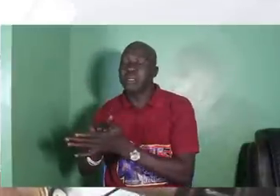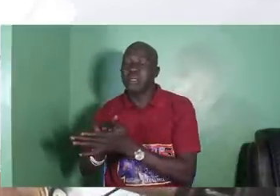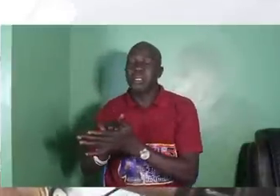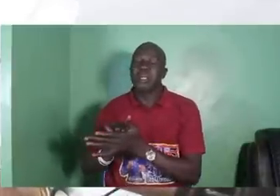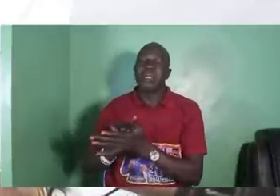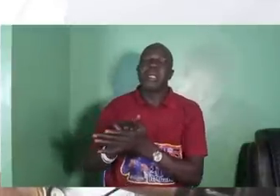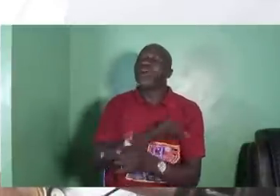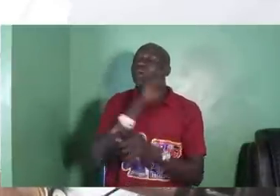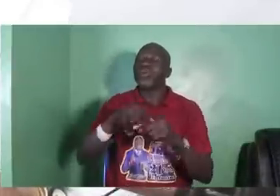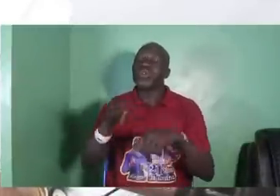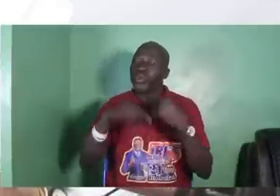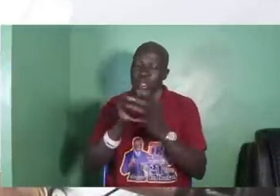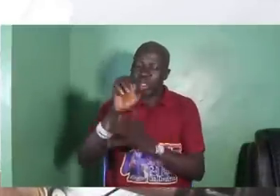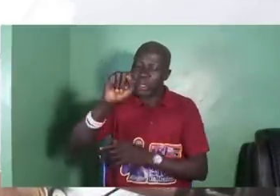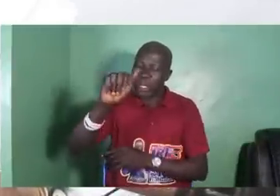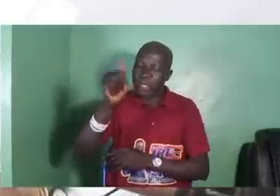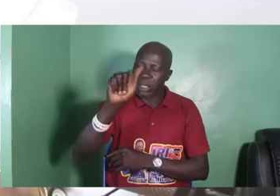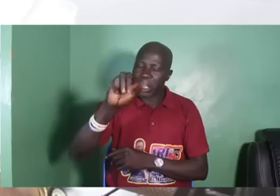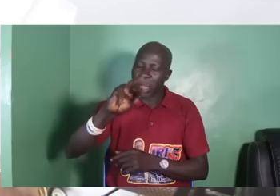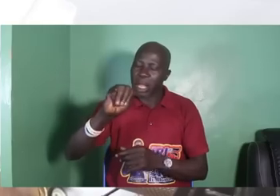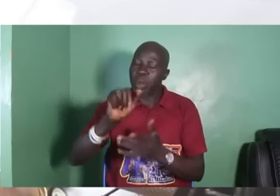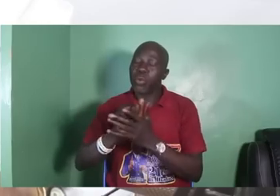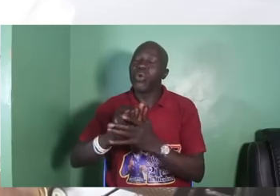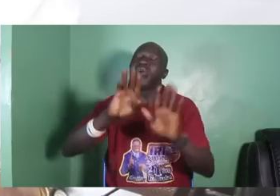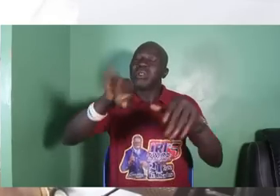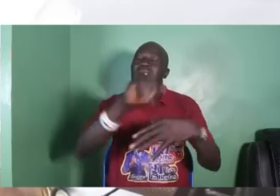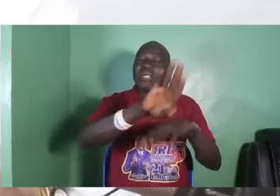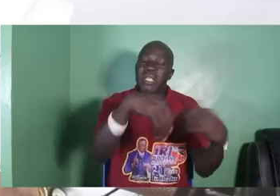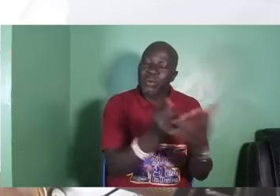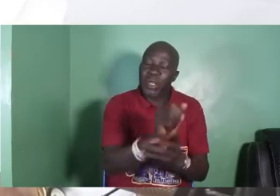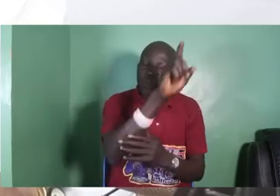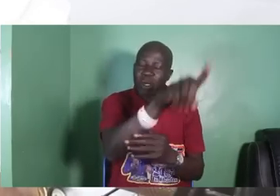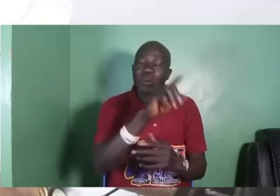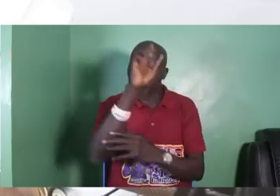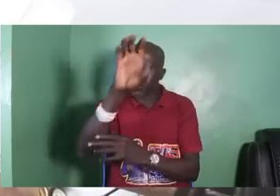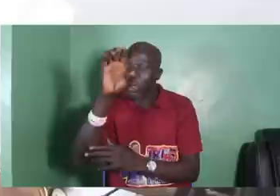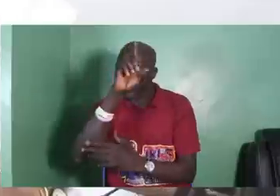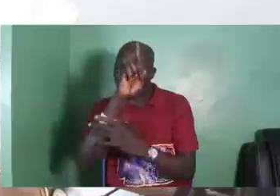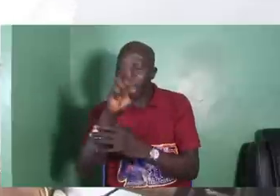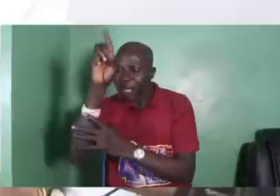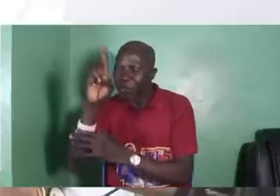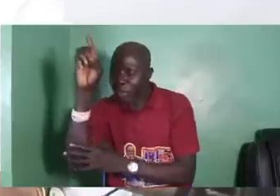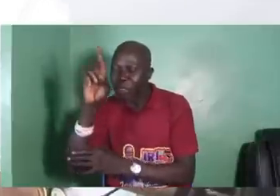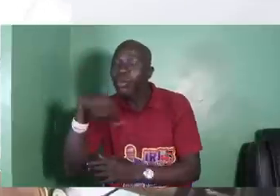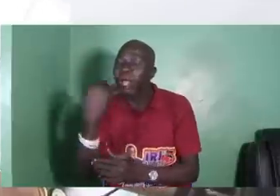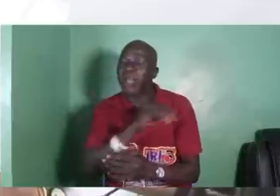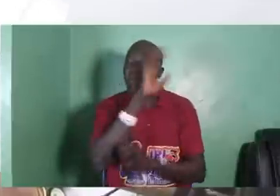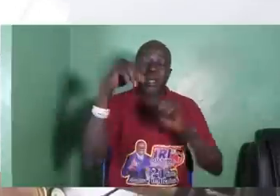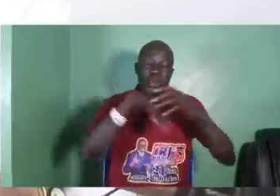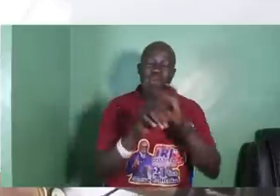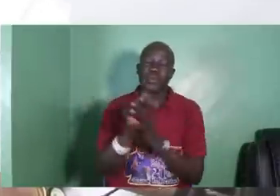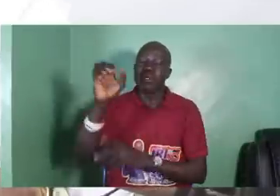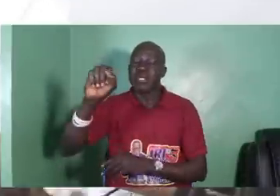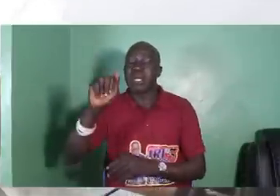bo se lo sagam, as I'm going to shagam, fi male le owo gbogbo e, give all of them candles, gbogbo e to ba ma sagam, so that comes